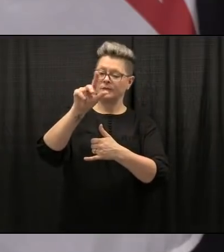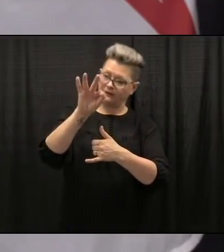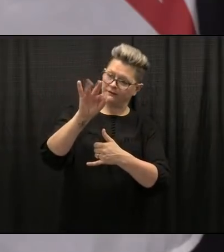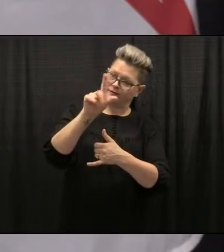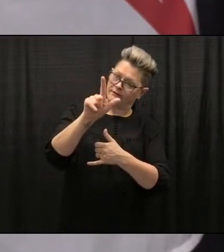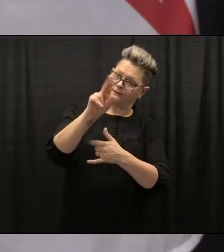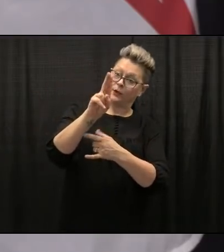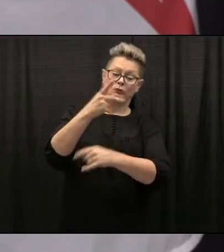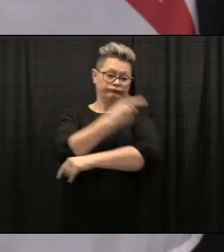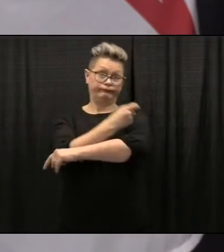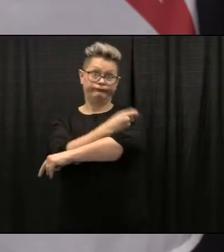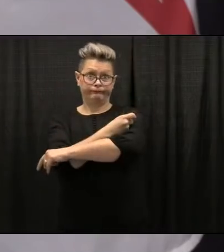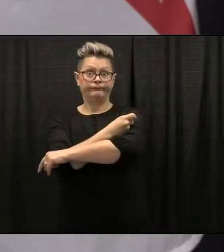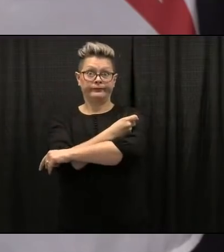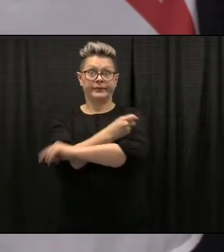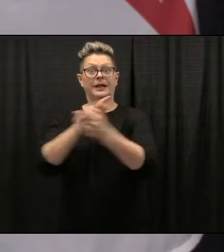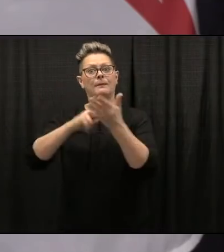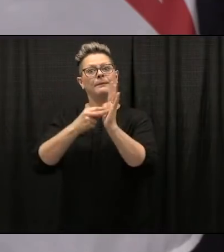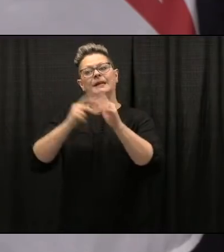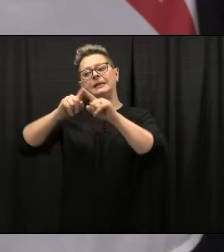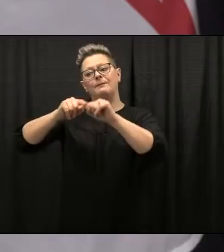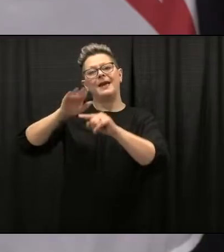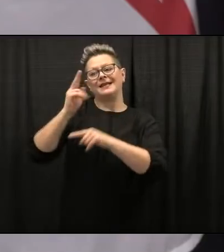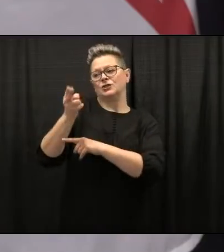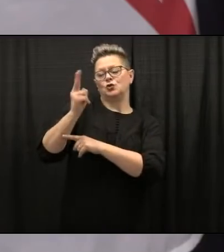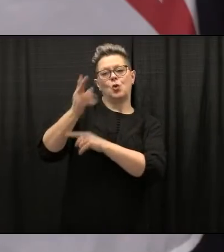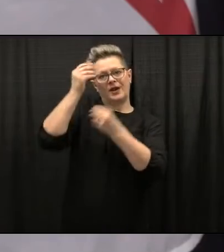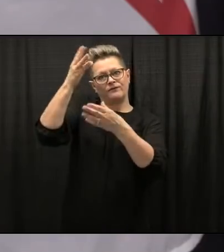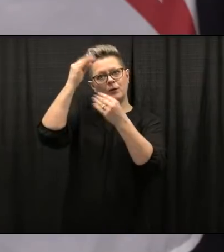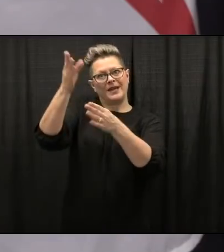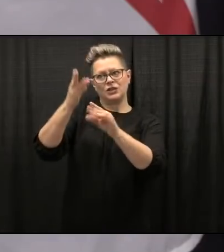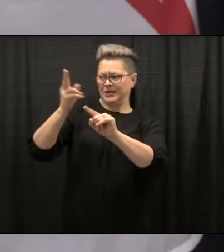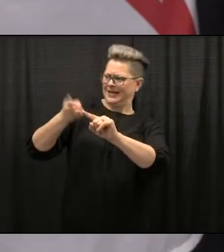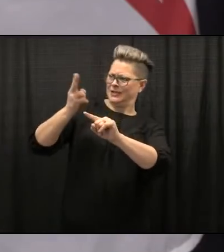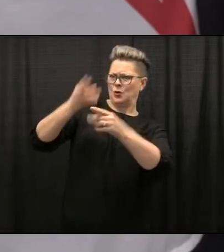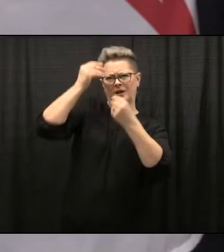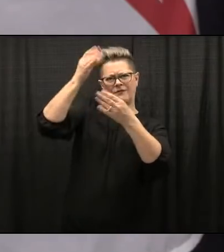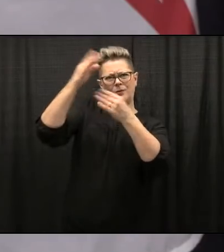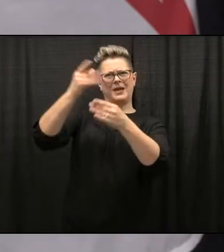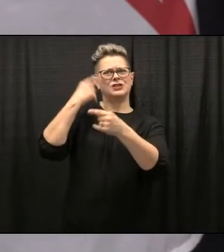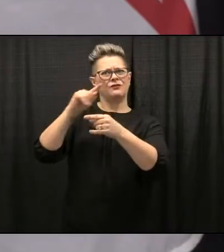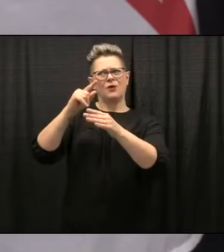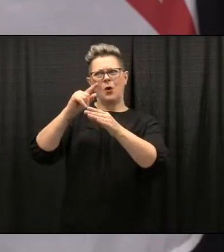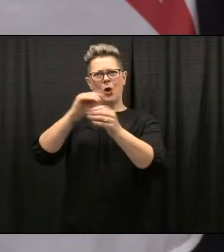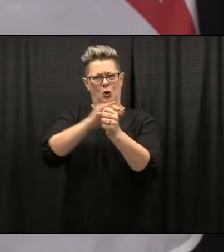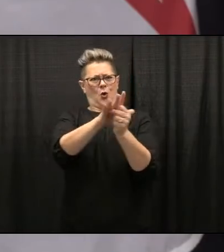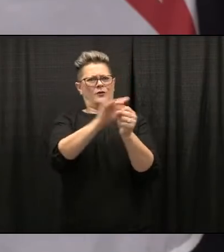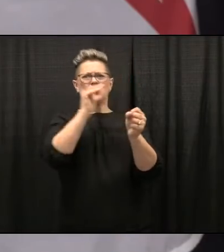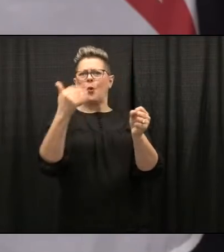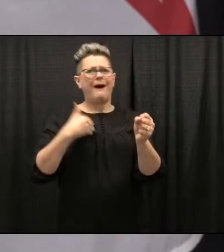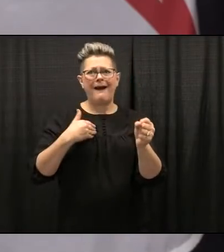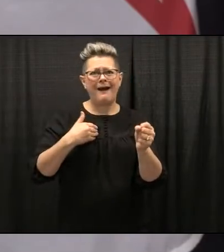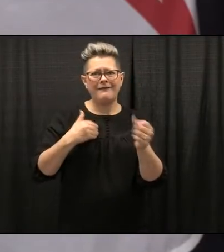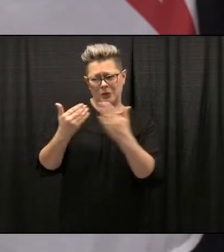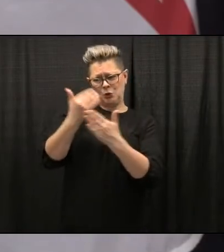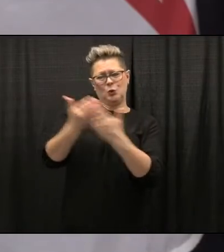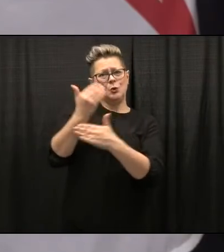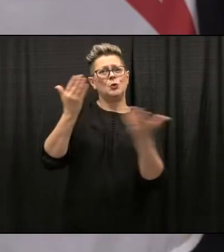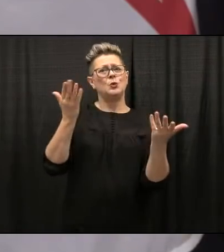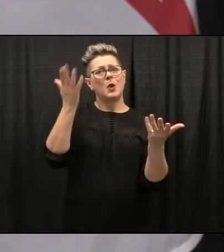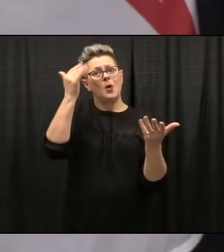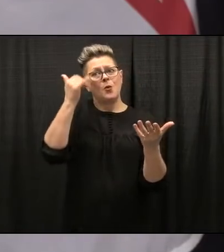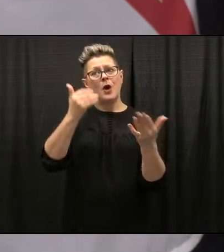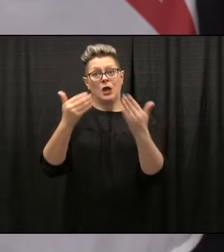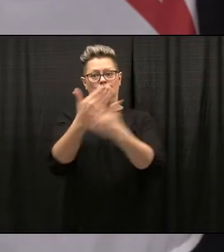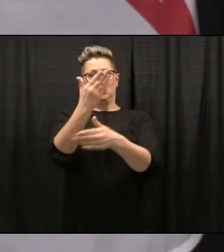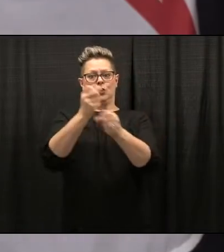vaccines are created based on historic data. We just don't have any historic data here for COVID-19, and that's why every new variant is